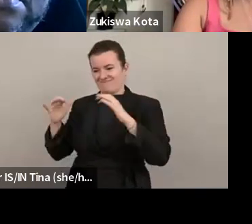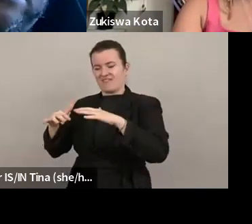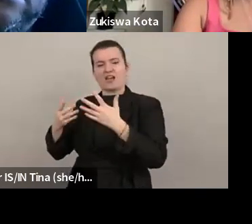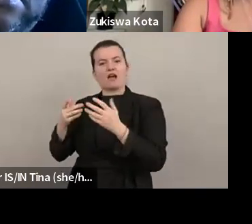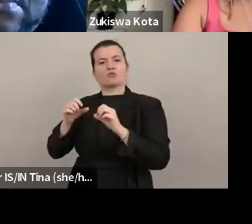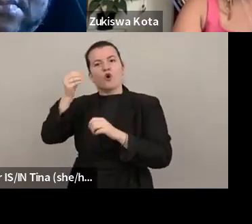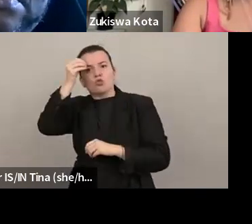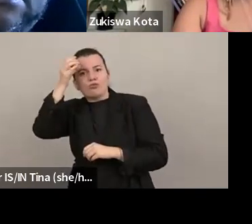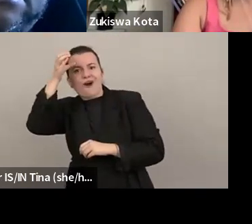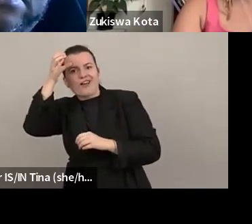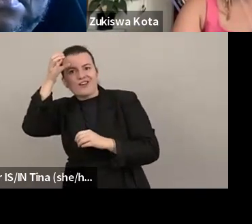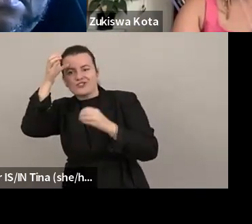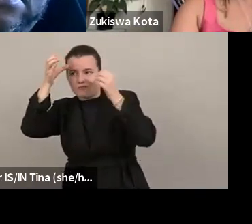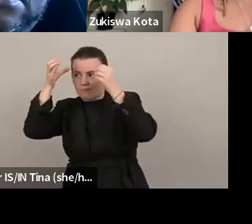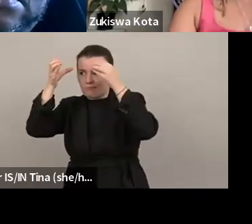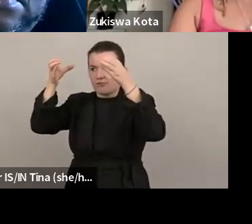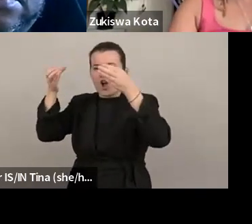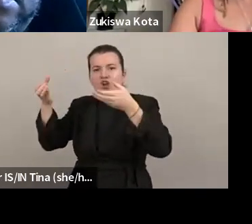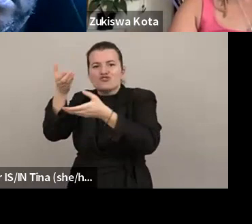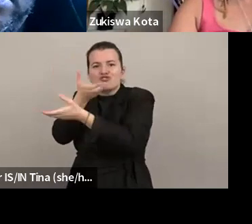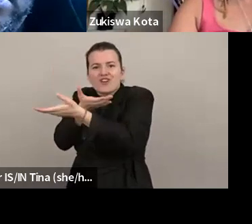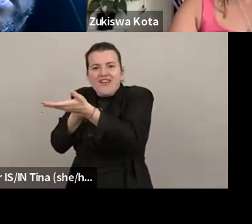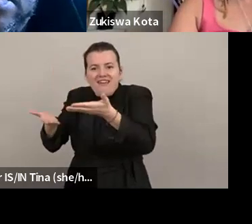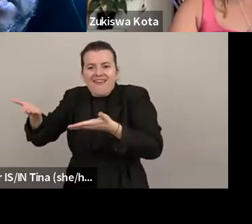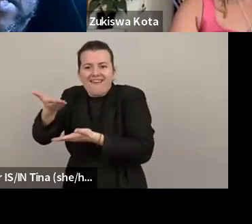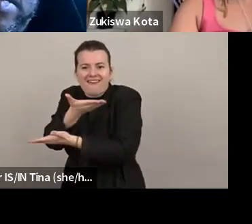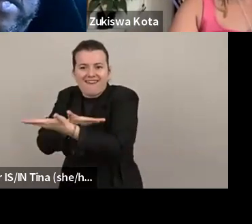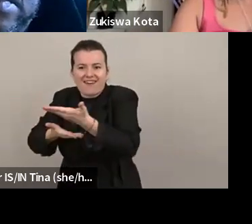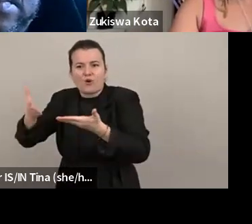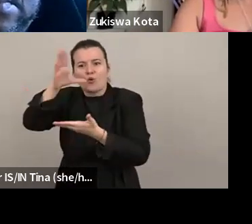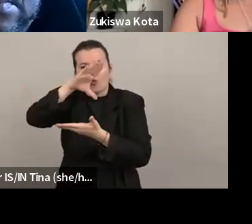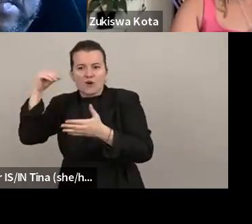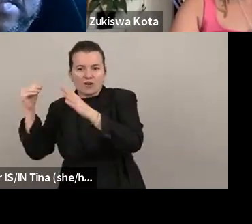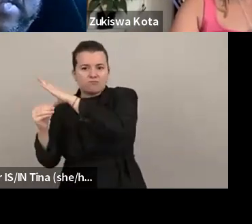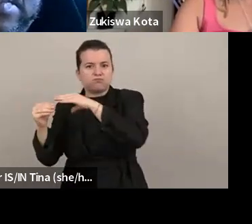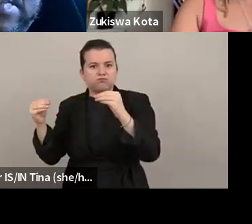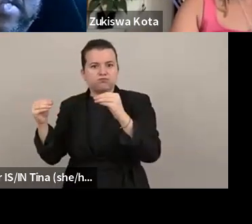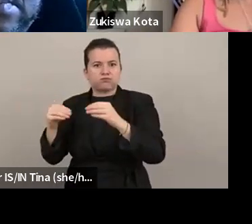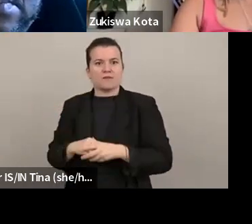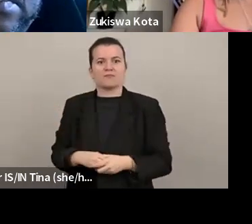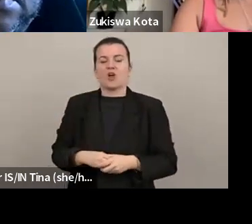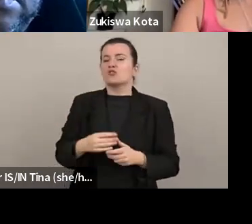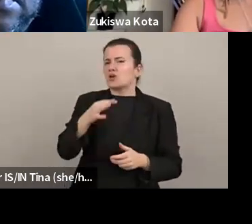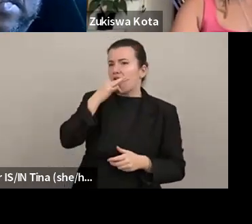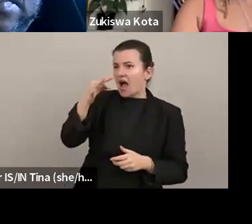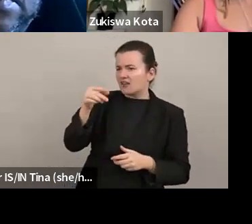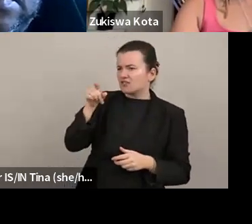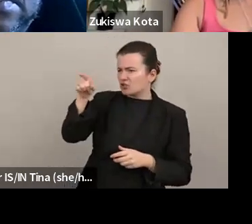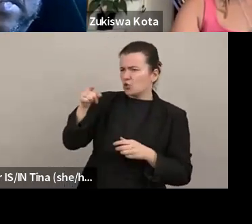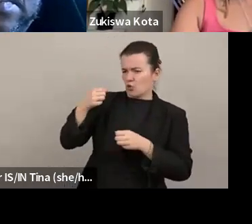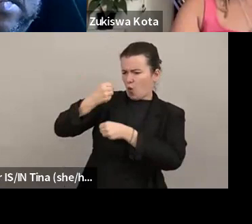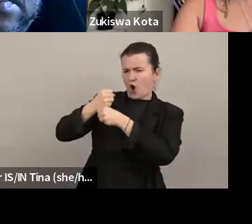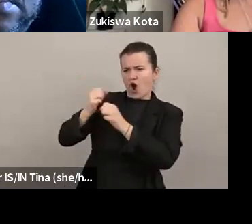people within our spaces. How are you imagining these co-working spaces to be able